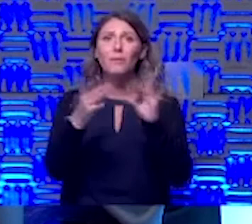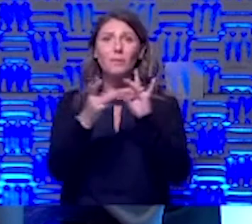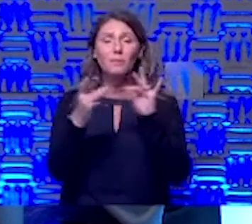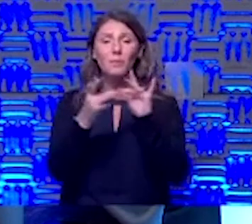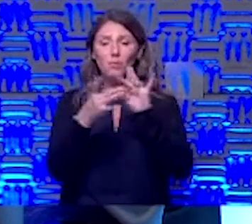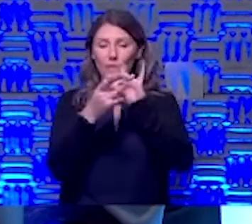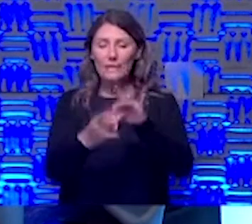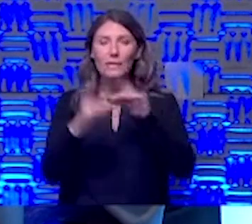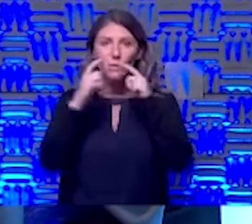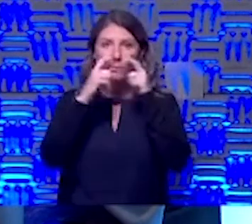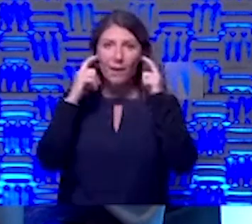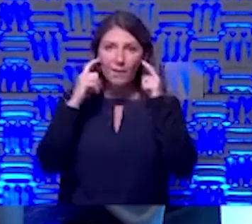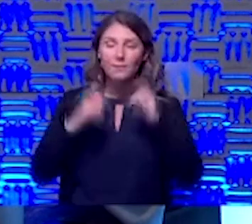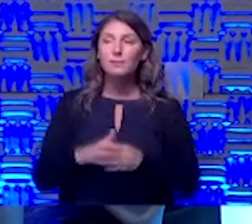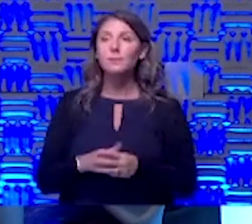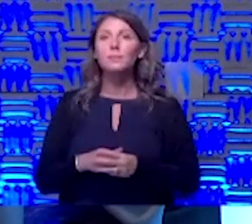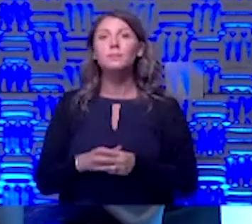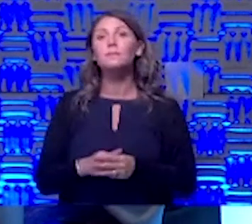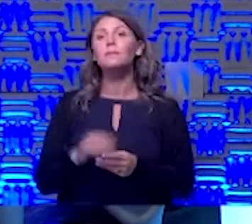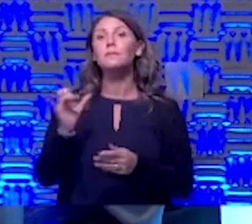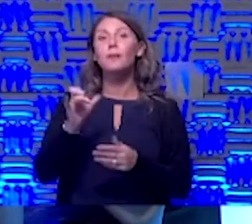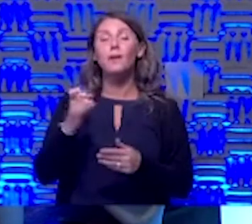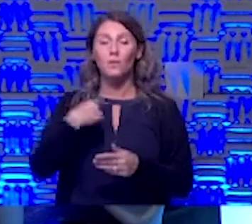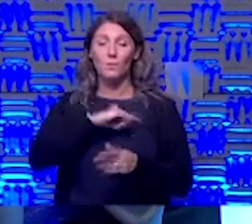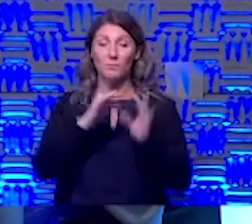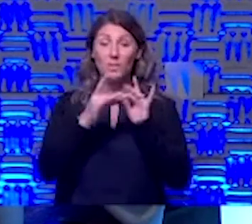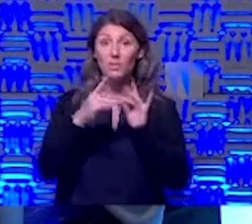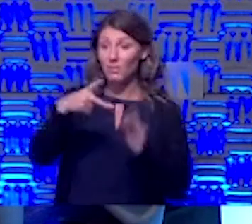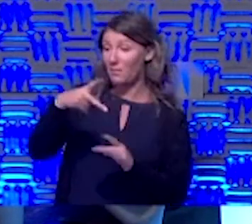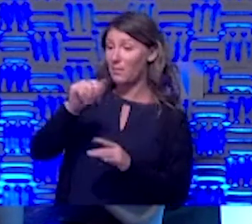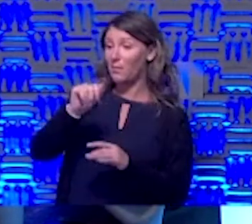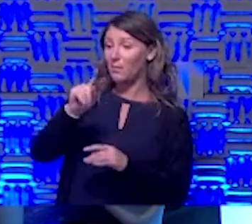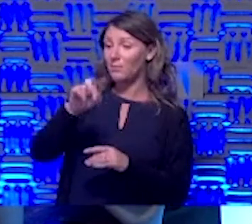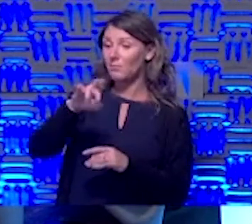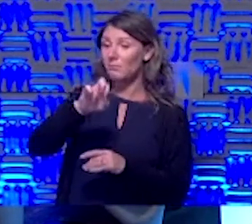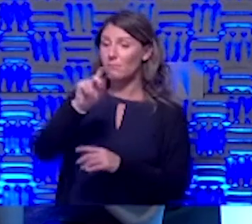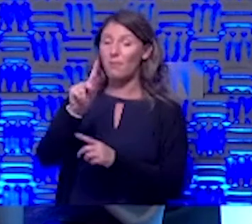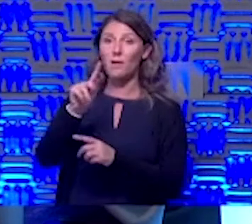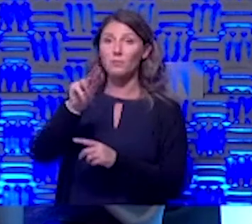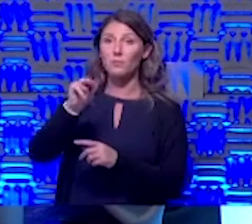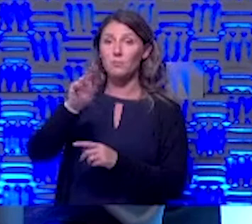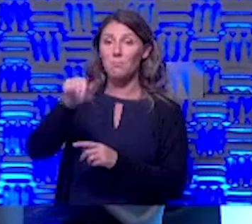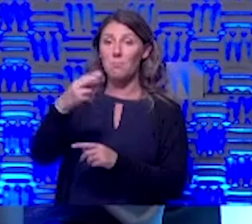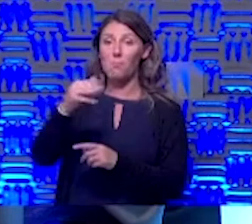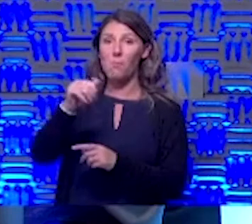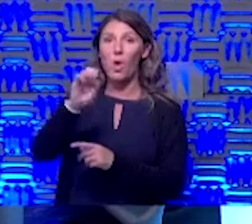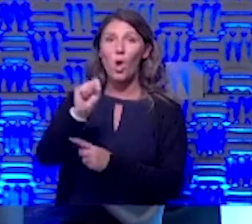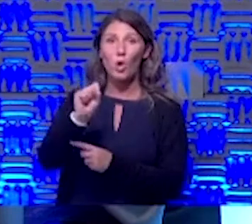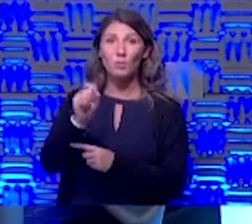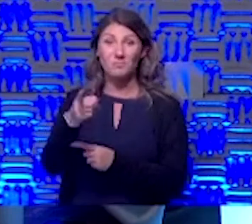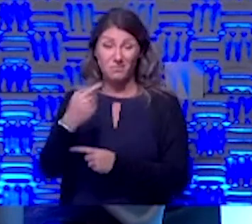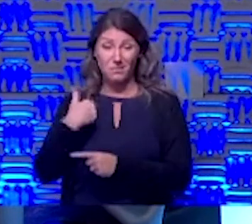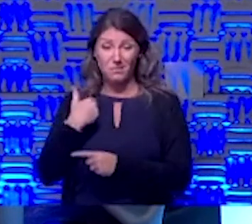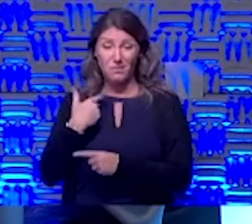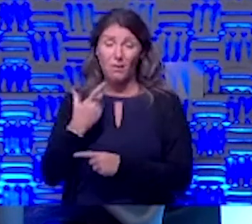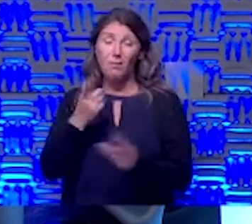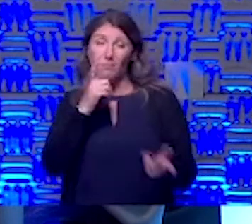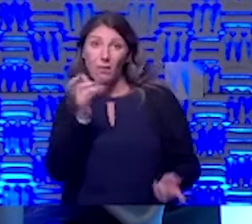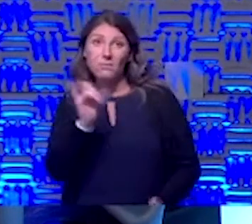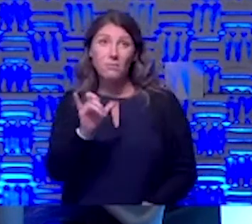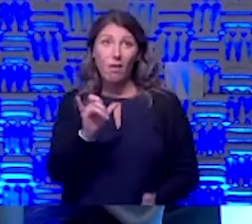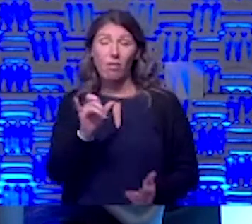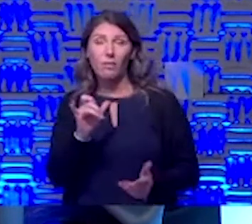about the masks. As we said, Patrick Mahomes. So Patrick Mahomes is young. He's probably less likely to get ill, but he has